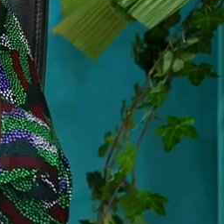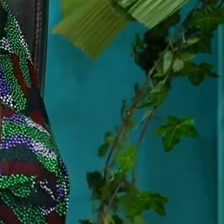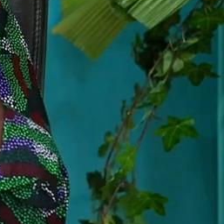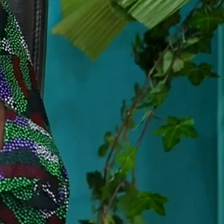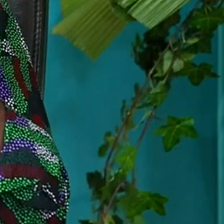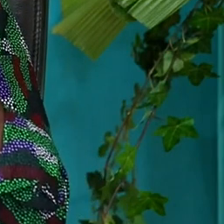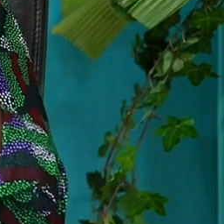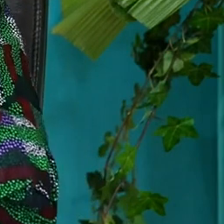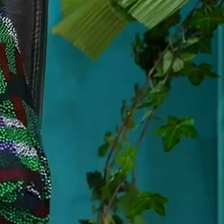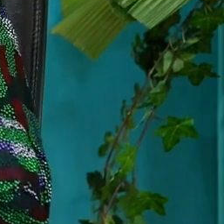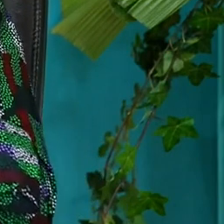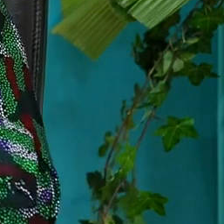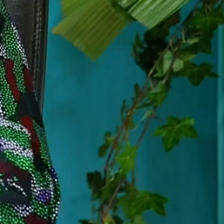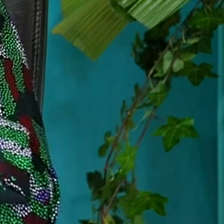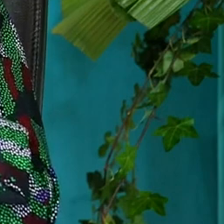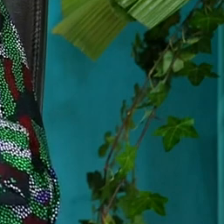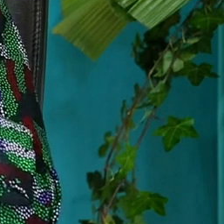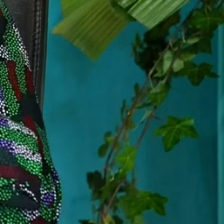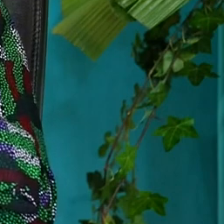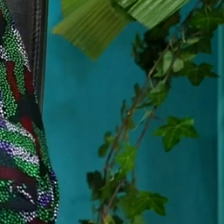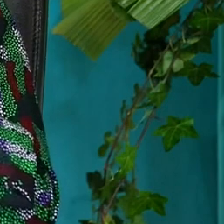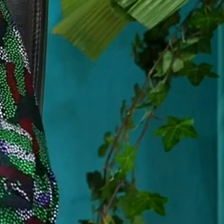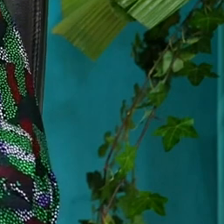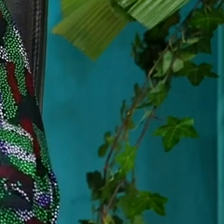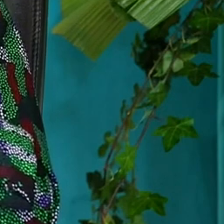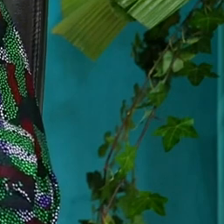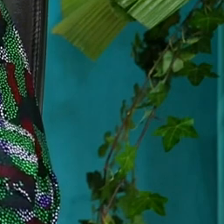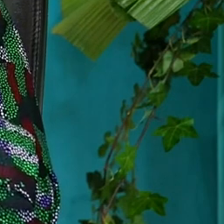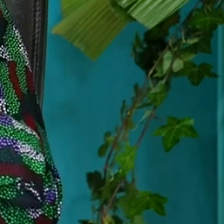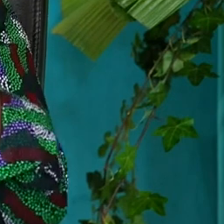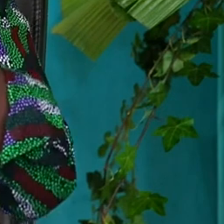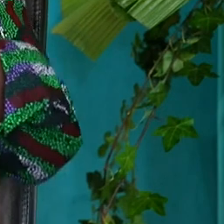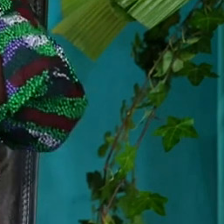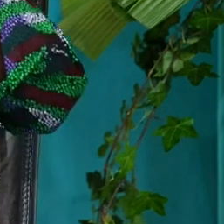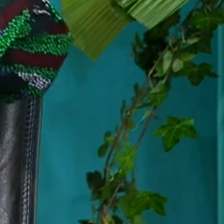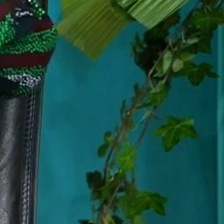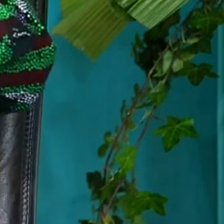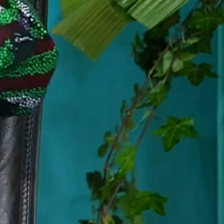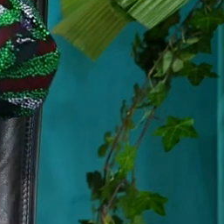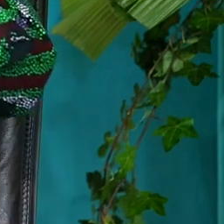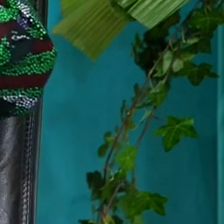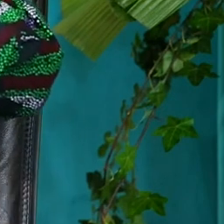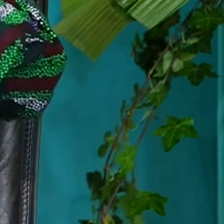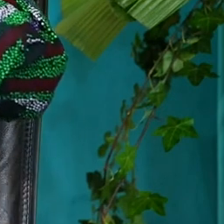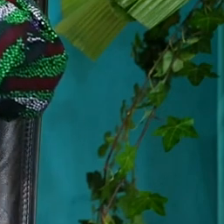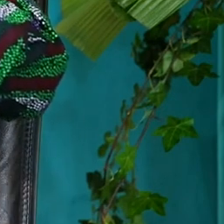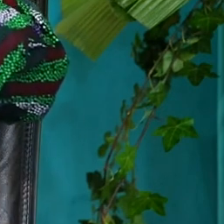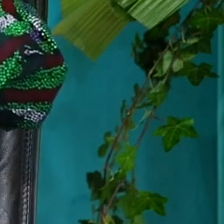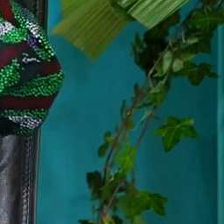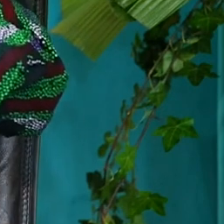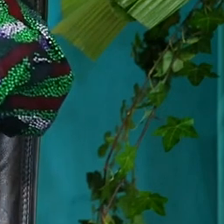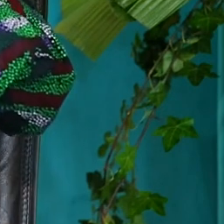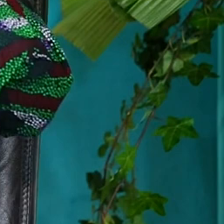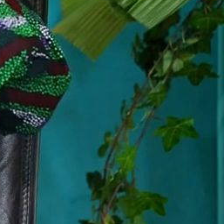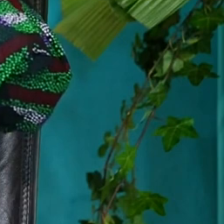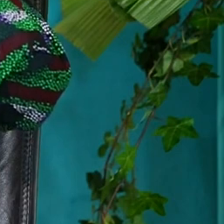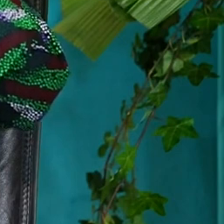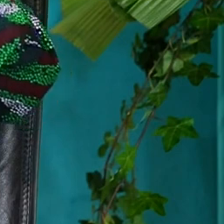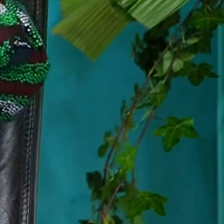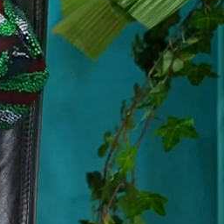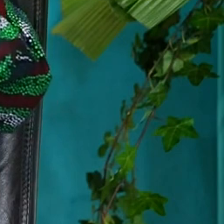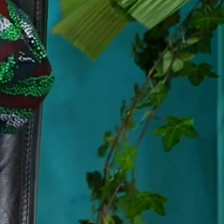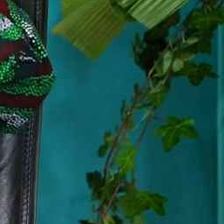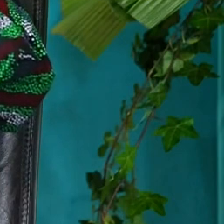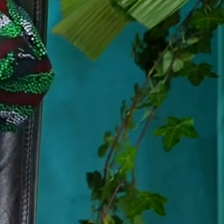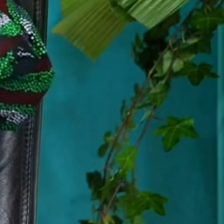understand as satanic. But if we look at what would this possibly mean? God has put in this world laws. He has put into this